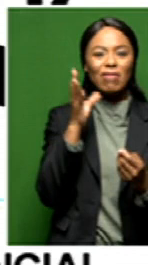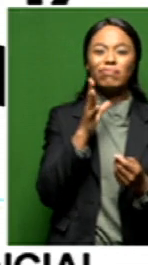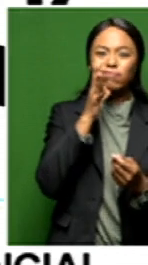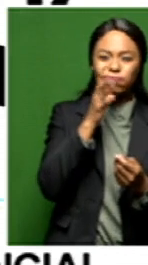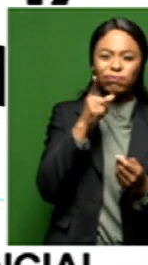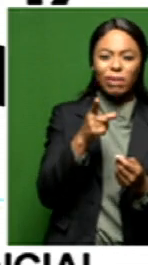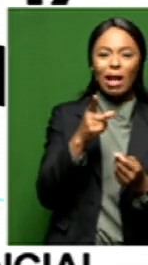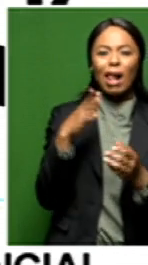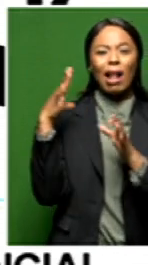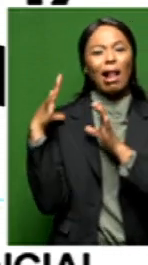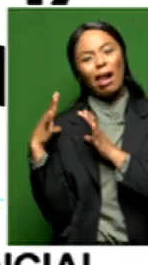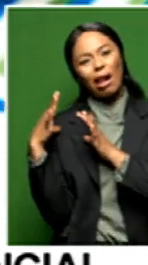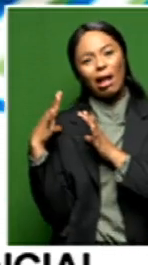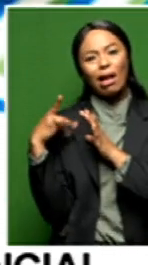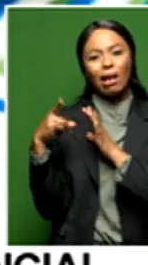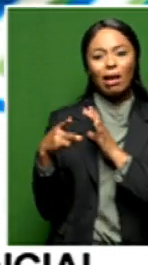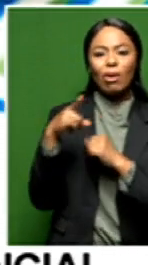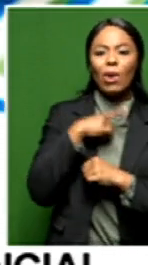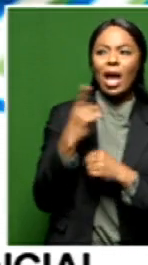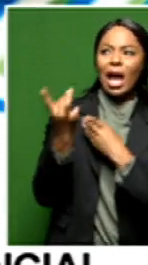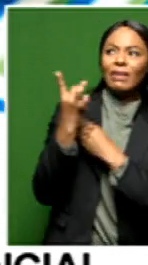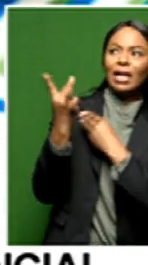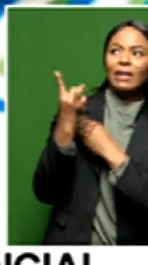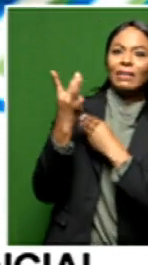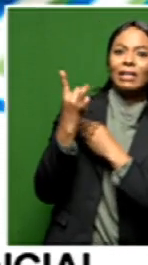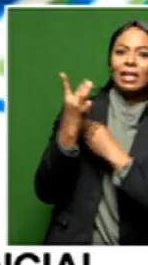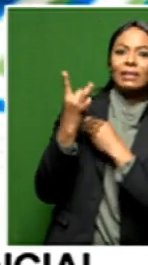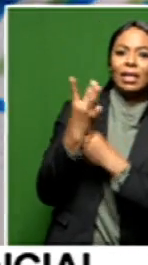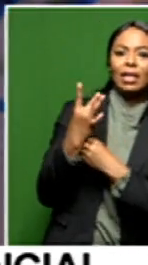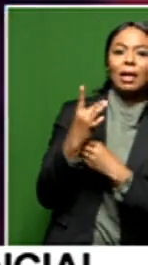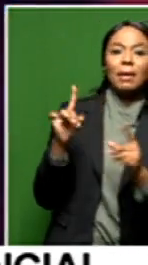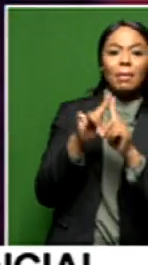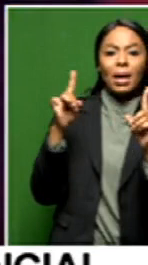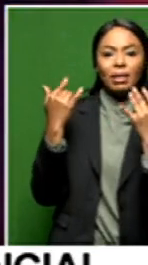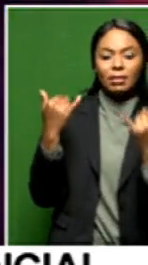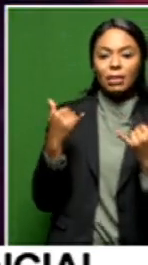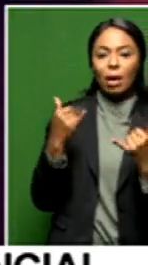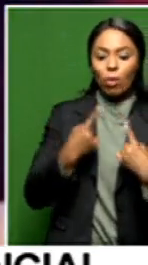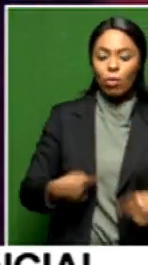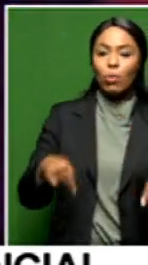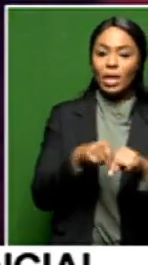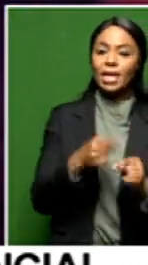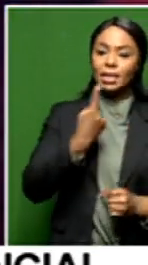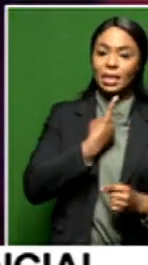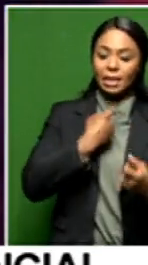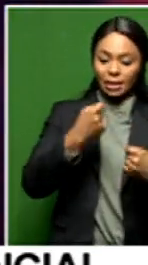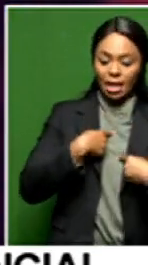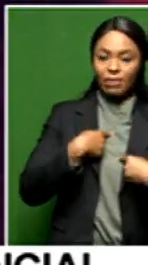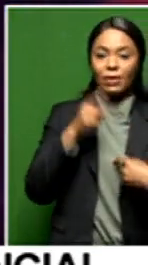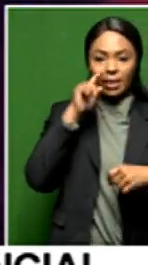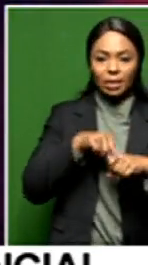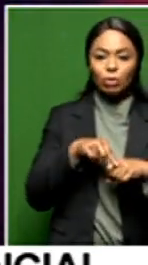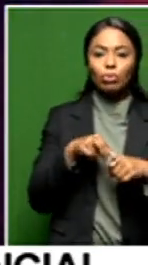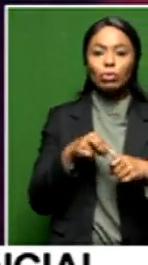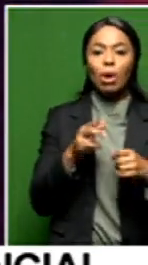Africans are overwhelmed, by providing advice in a continuous fashion, we've got to take ownership as a corporate, one of the many corporates, and say,